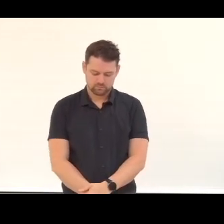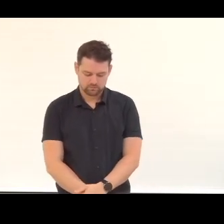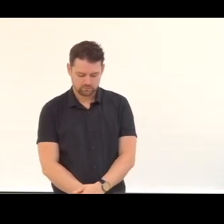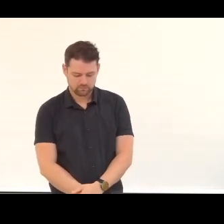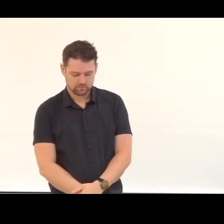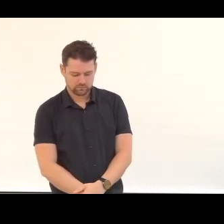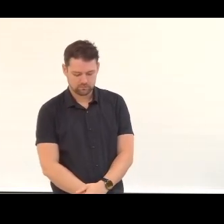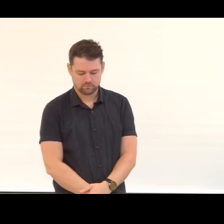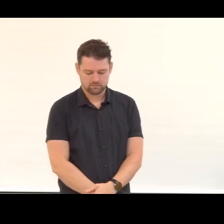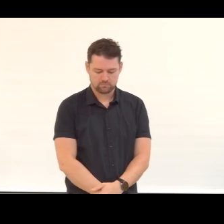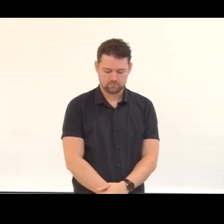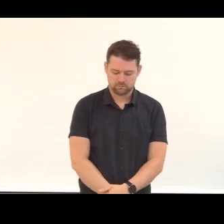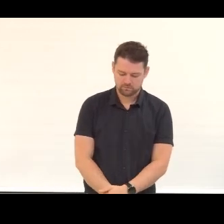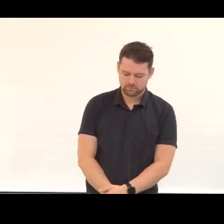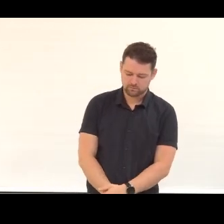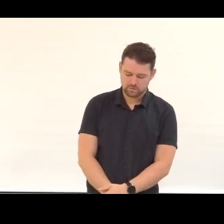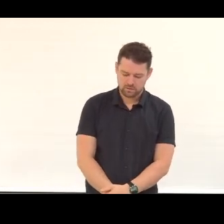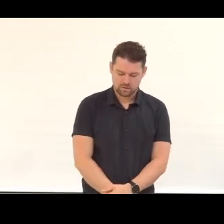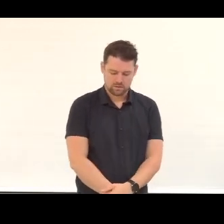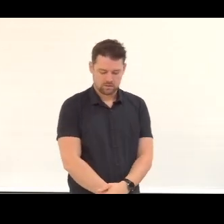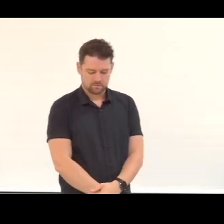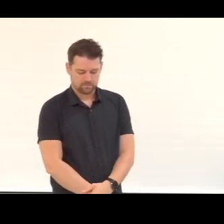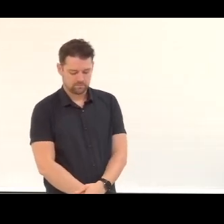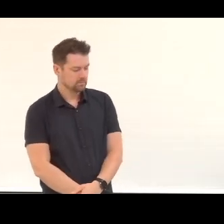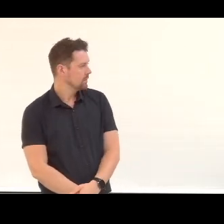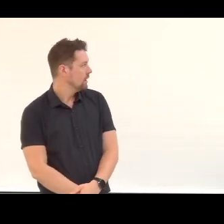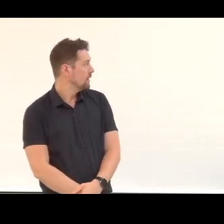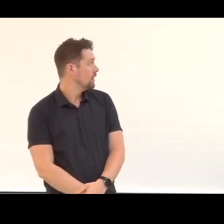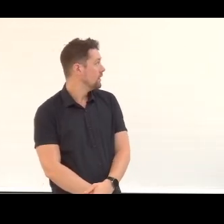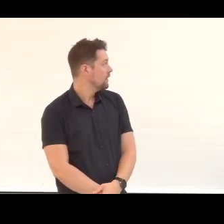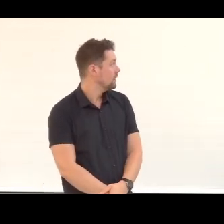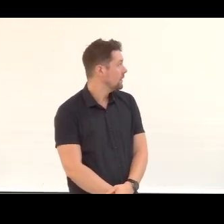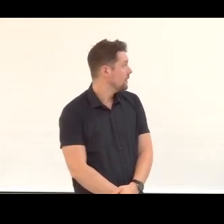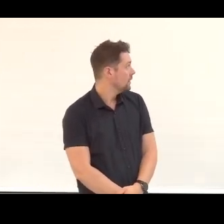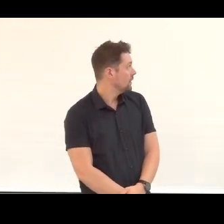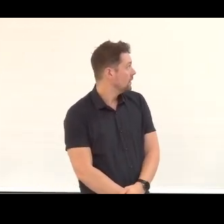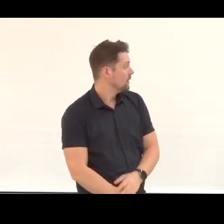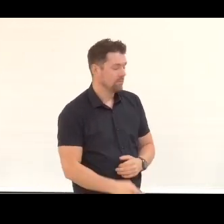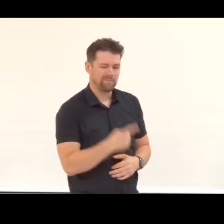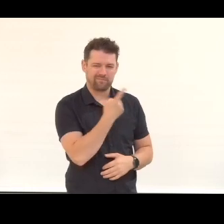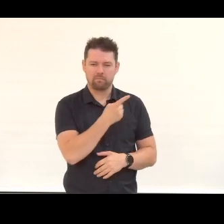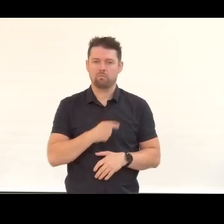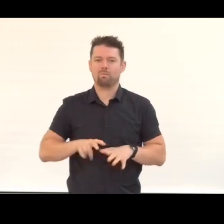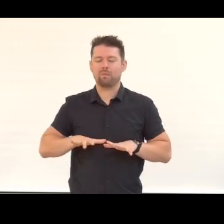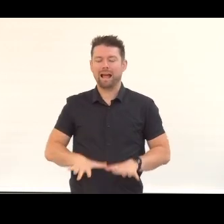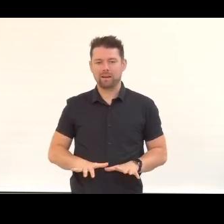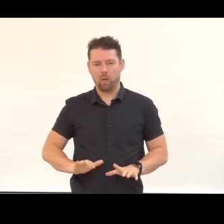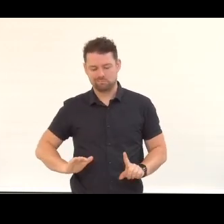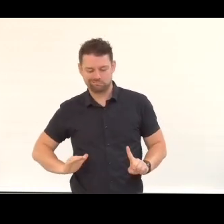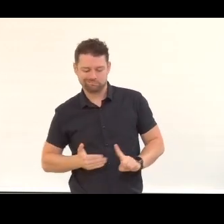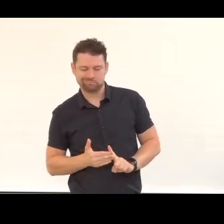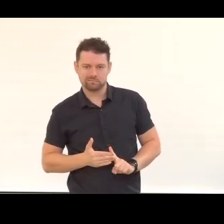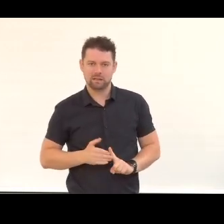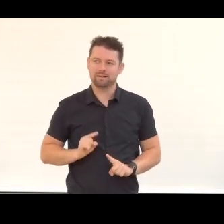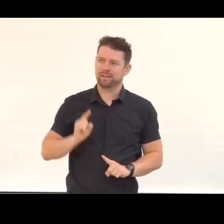Okay, next I'm going to talk to you about our, it's a bit in the dark on the top, about our analog astronauts. So with